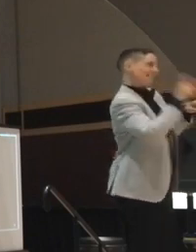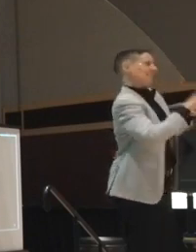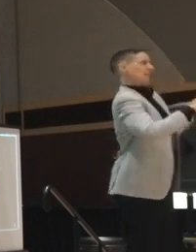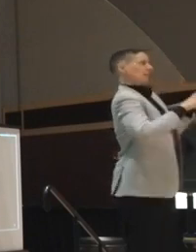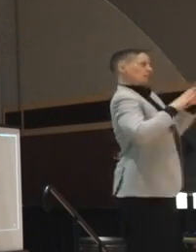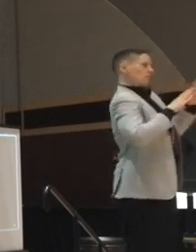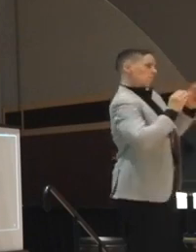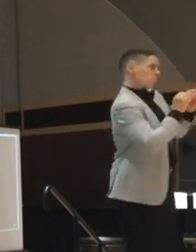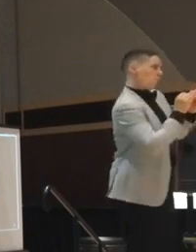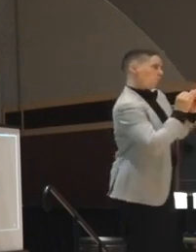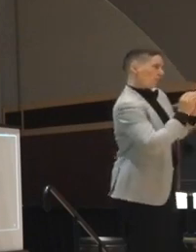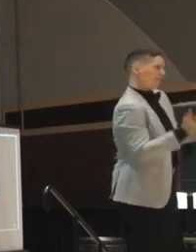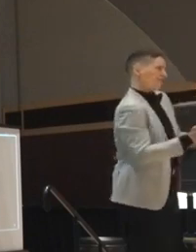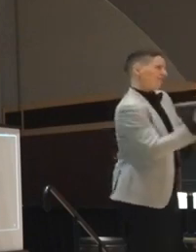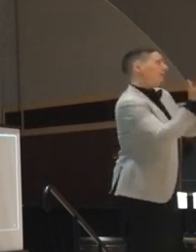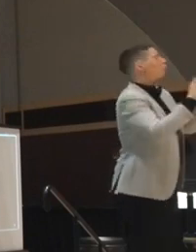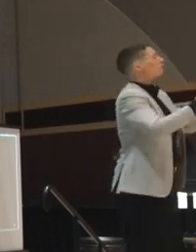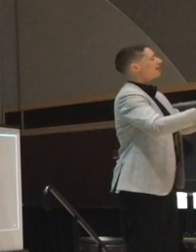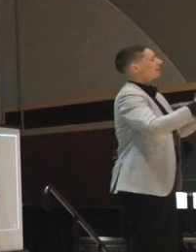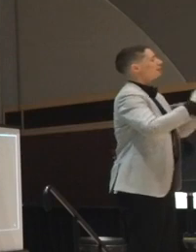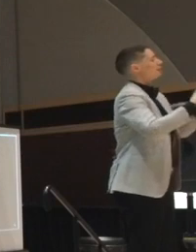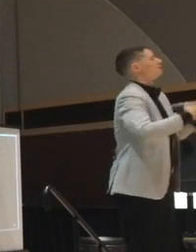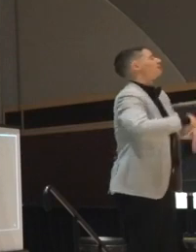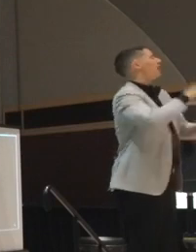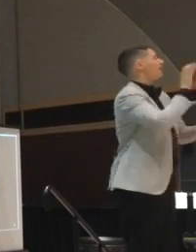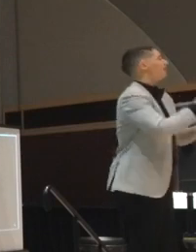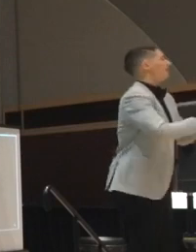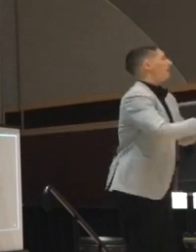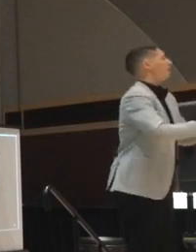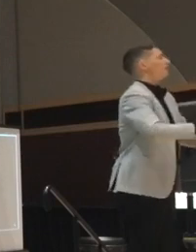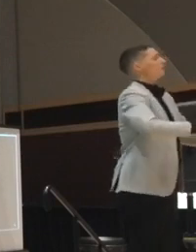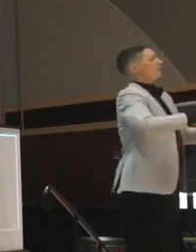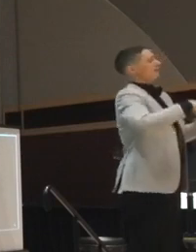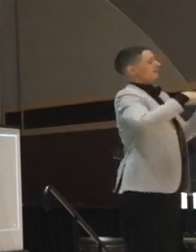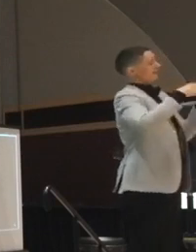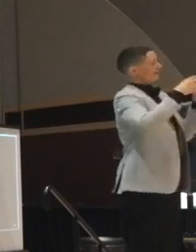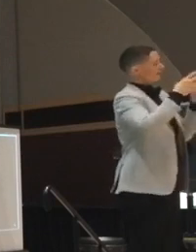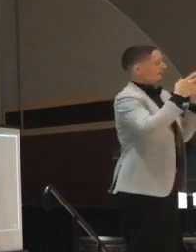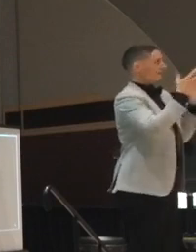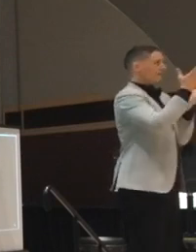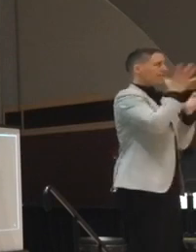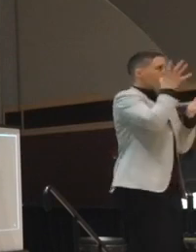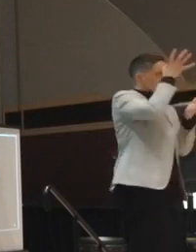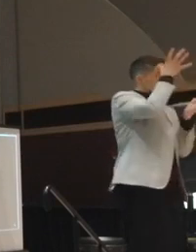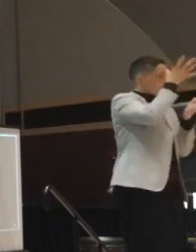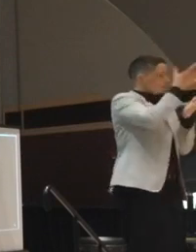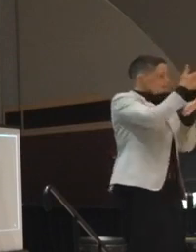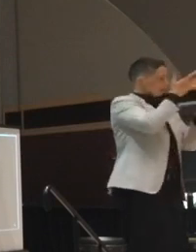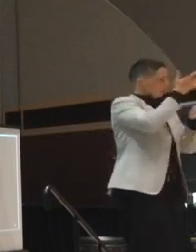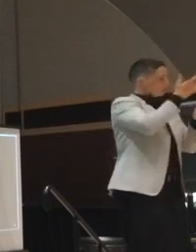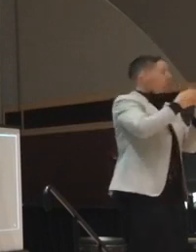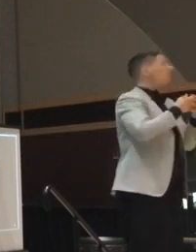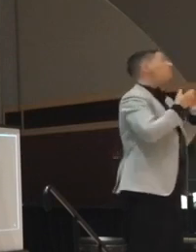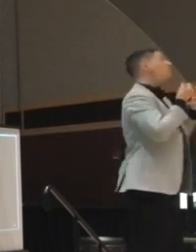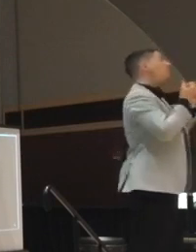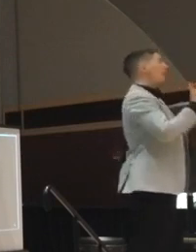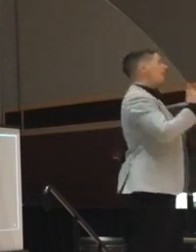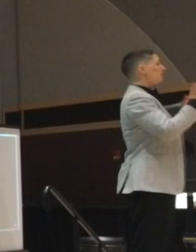boyfriends, girlfriends. That's where the diagnosis gave insight. I'm seeing too many kids held back on the job